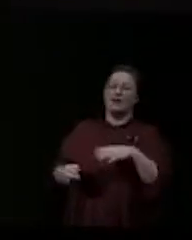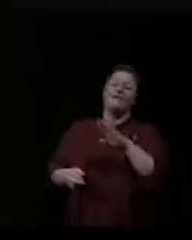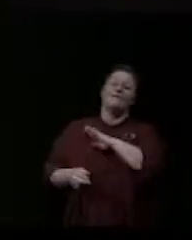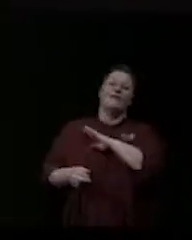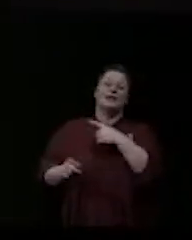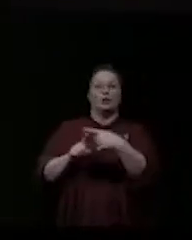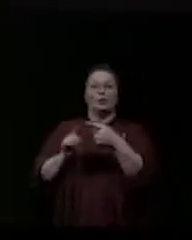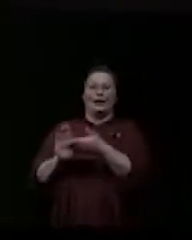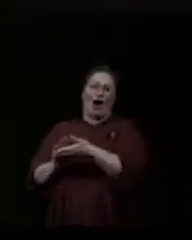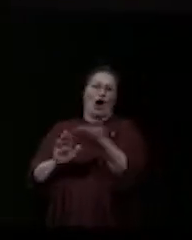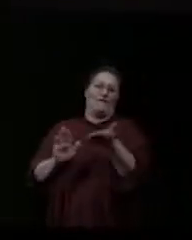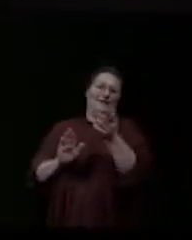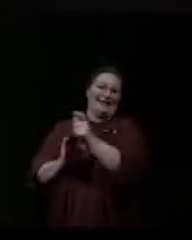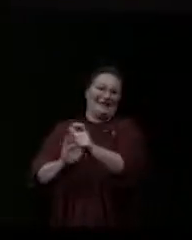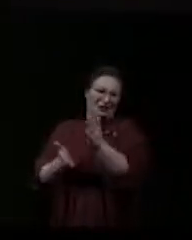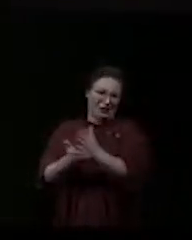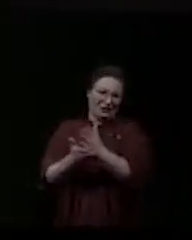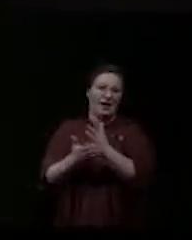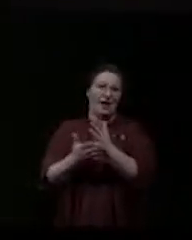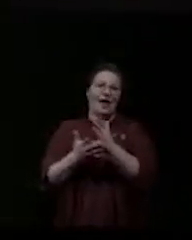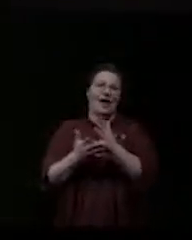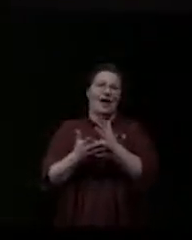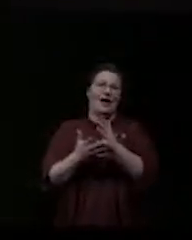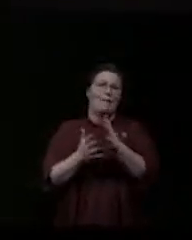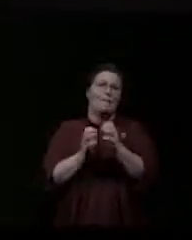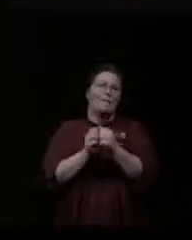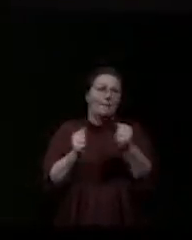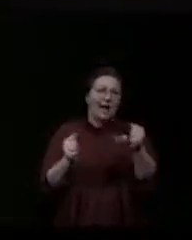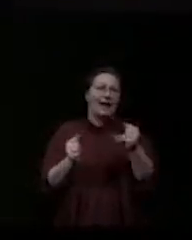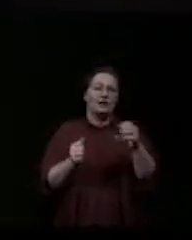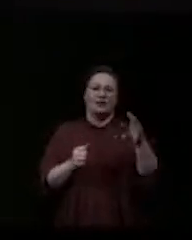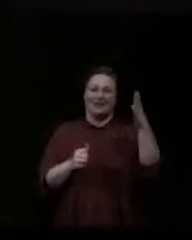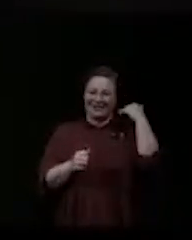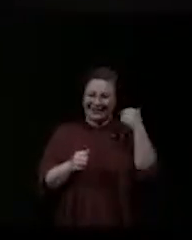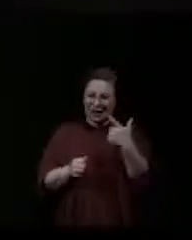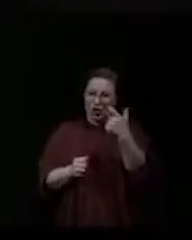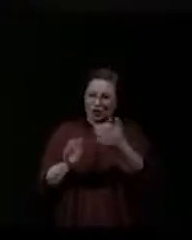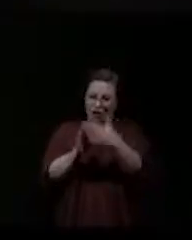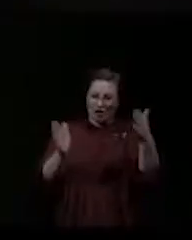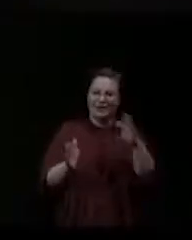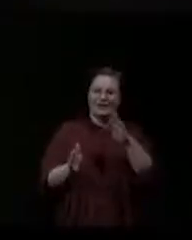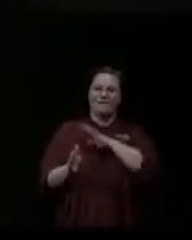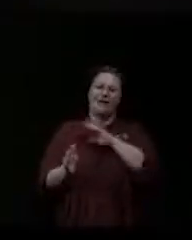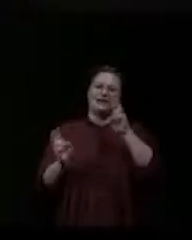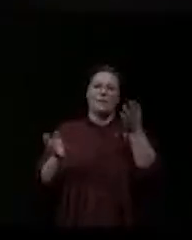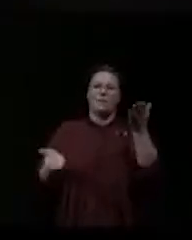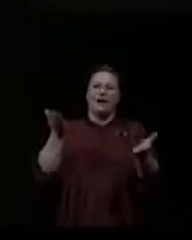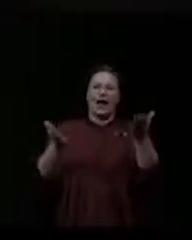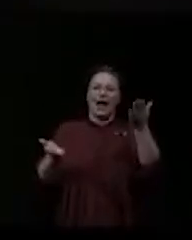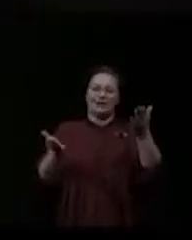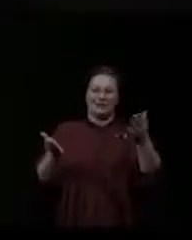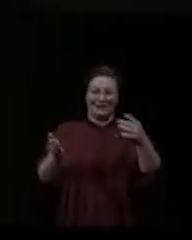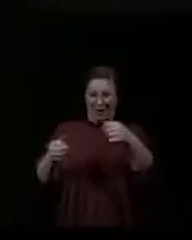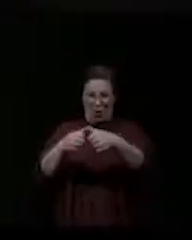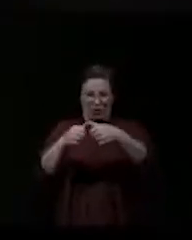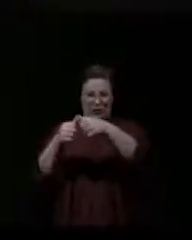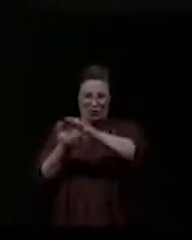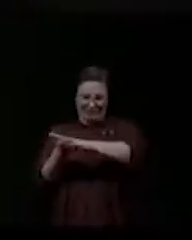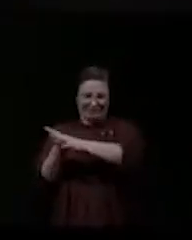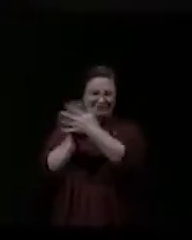right, but there was a balance between professionalizing the